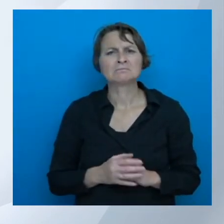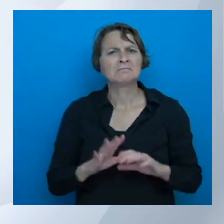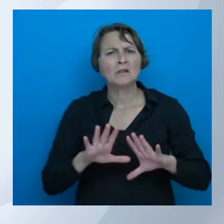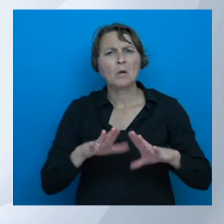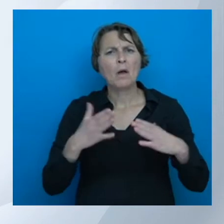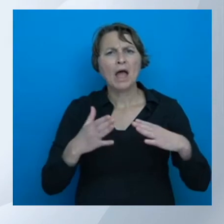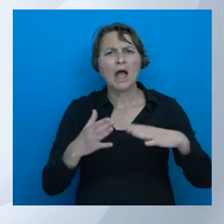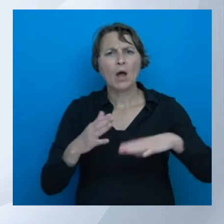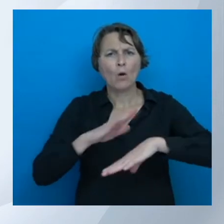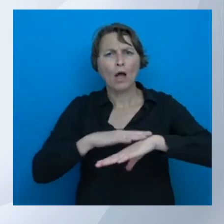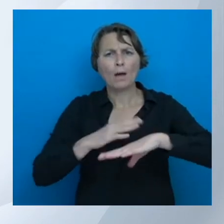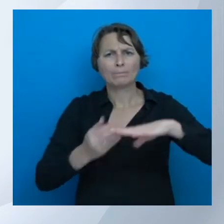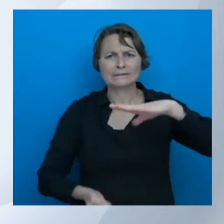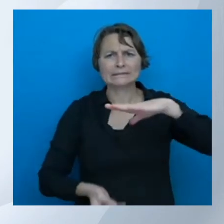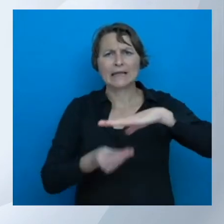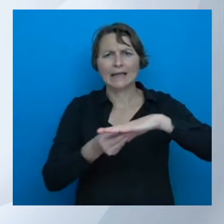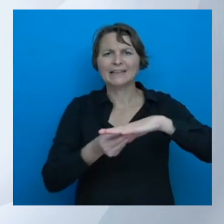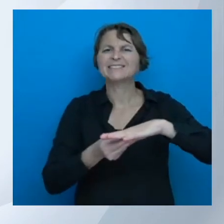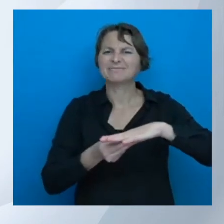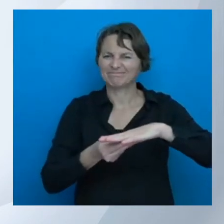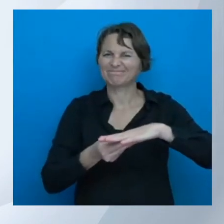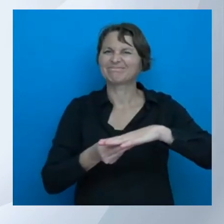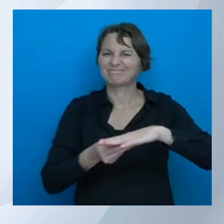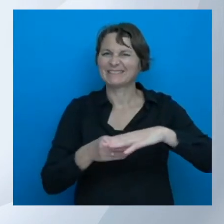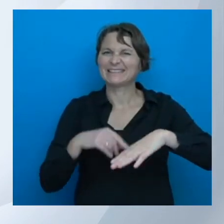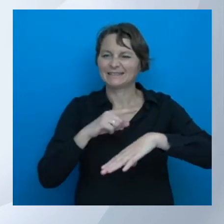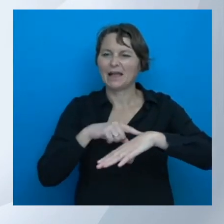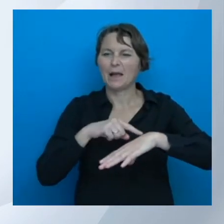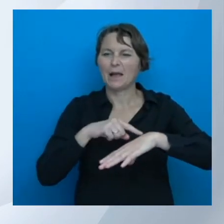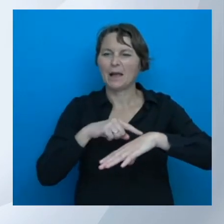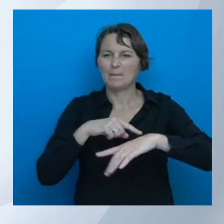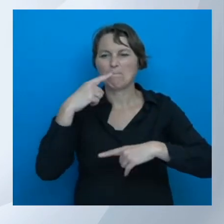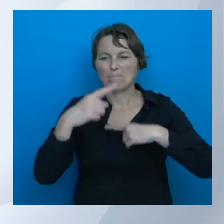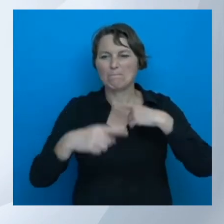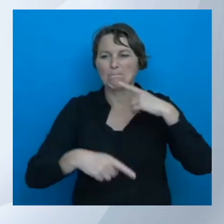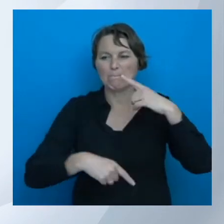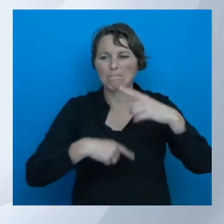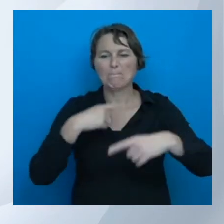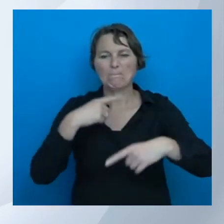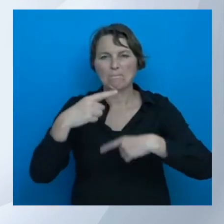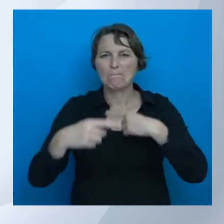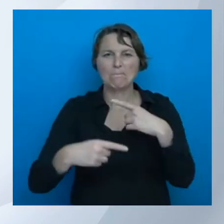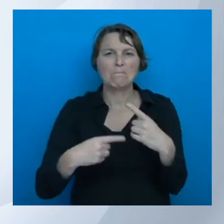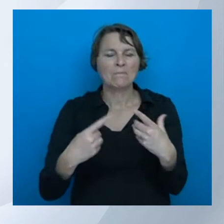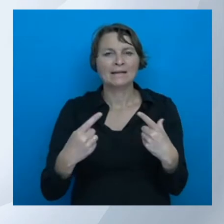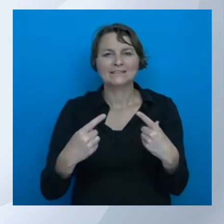does take a little bit of time because it's got to propagate that change across,